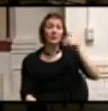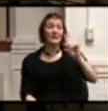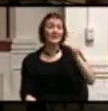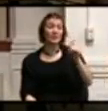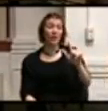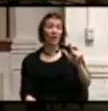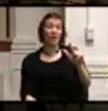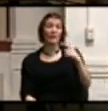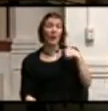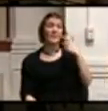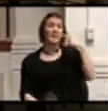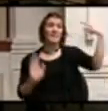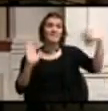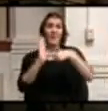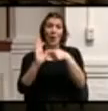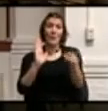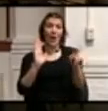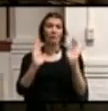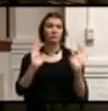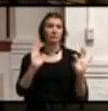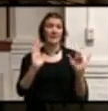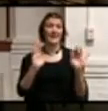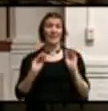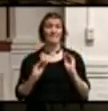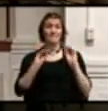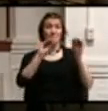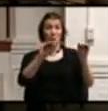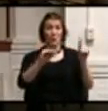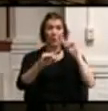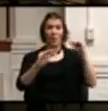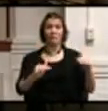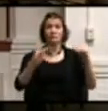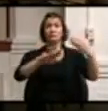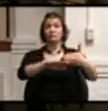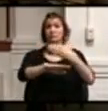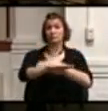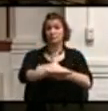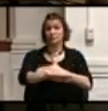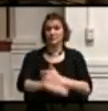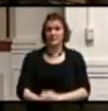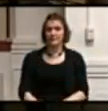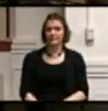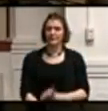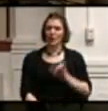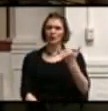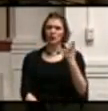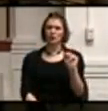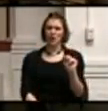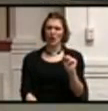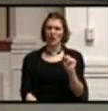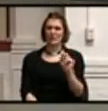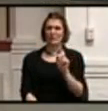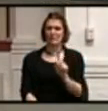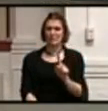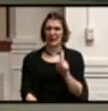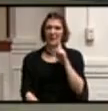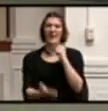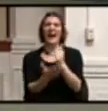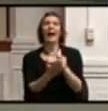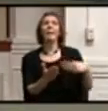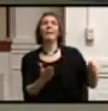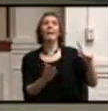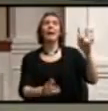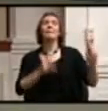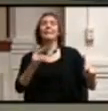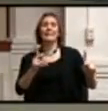for our radios. So once that equipment is moved, we can upgrade it. So just so people out there in TV land